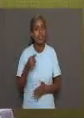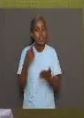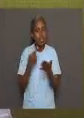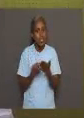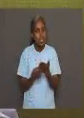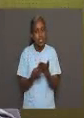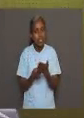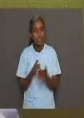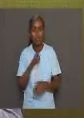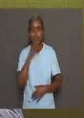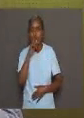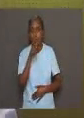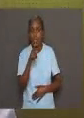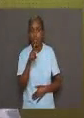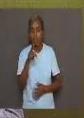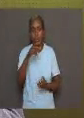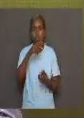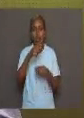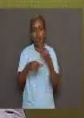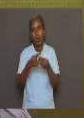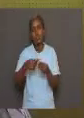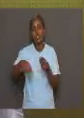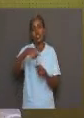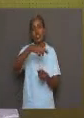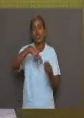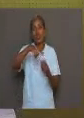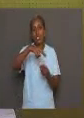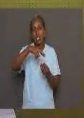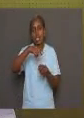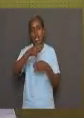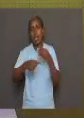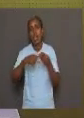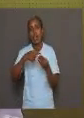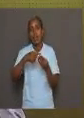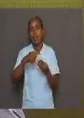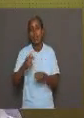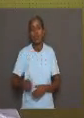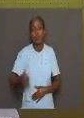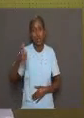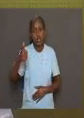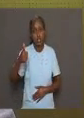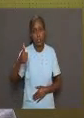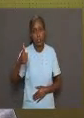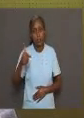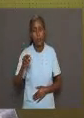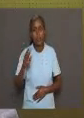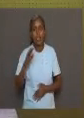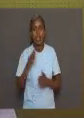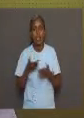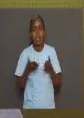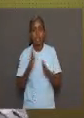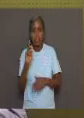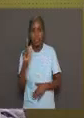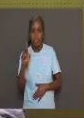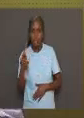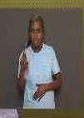few facts about rotation around the origin. Let R